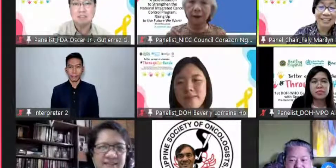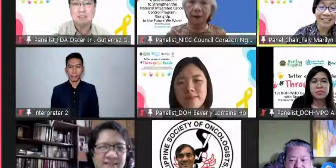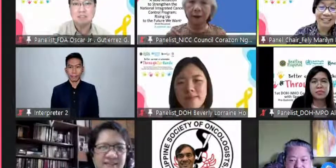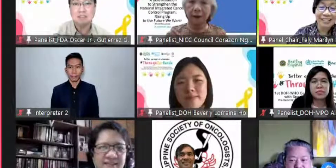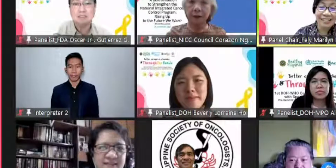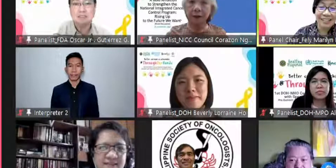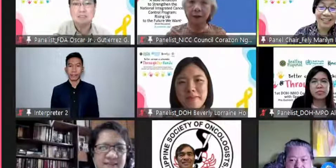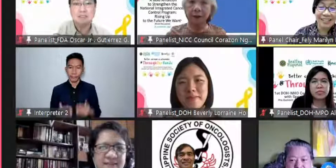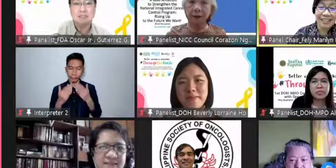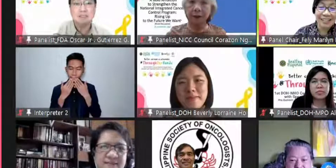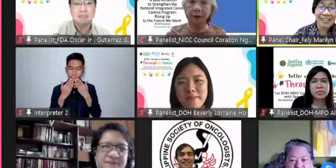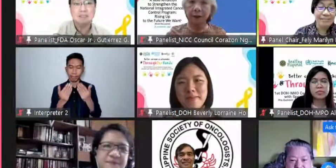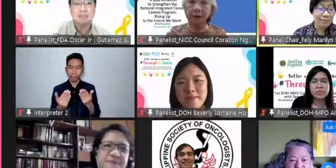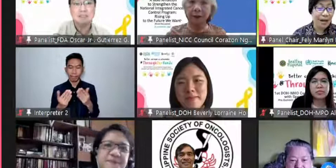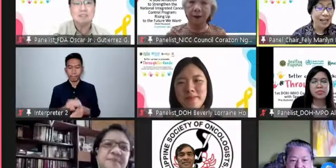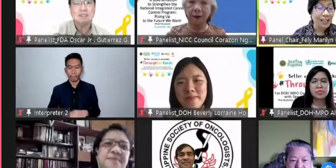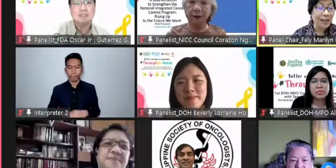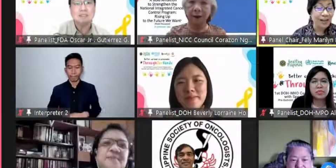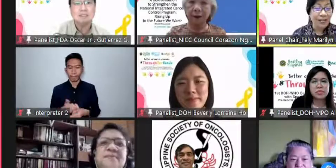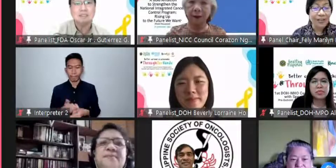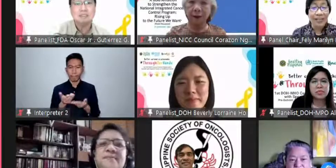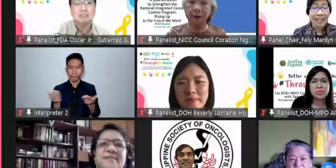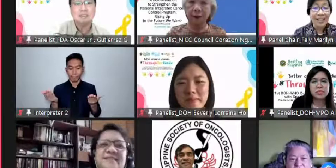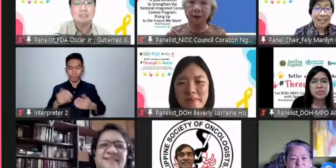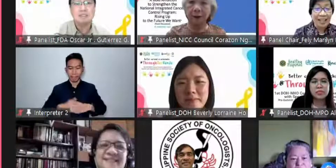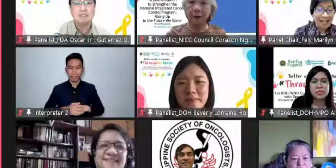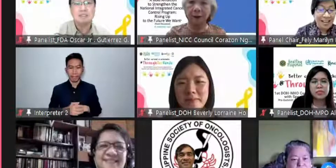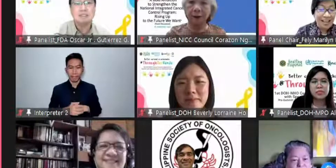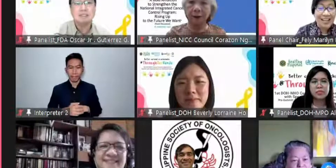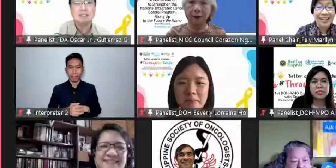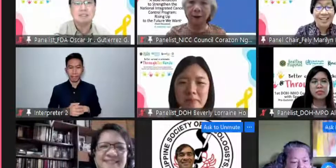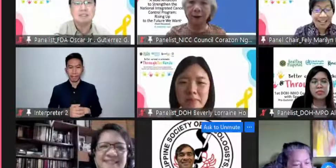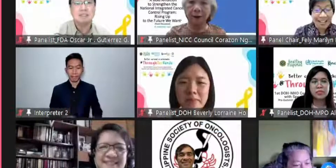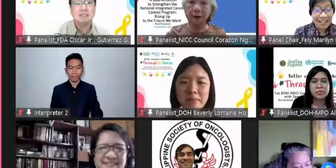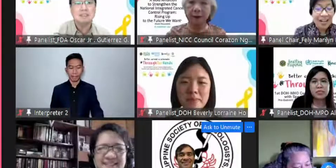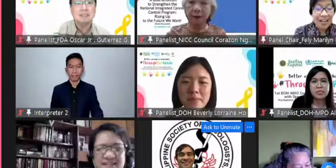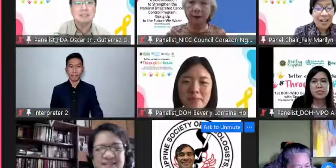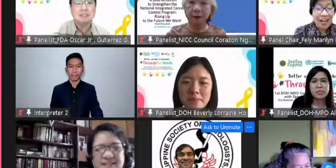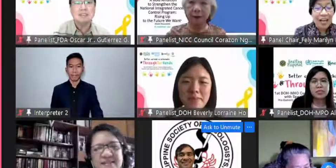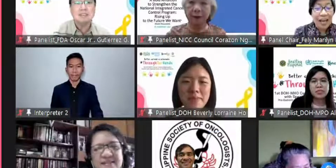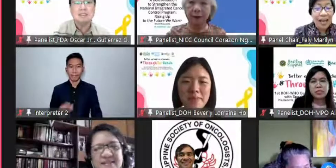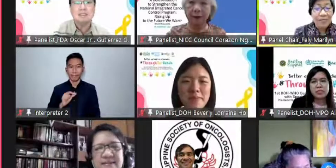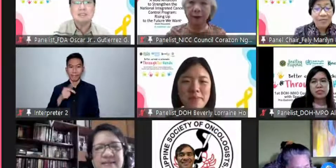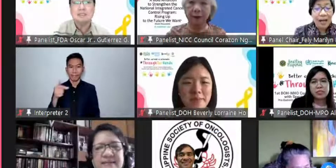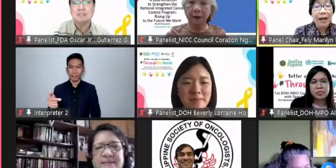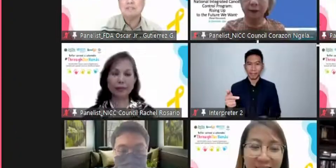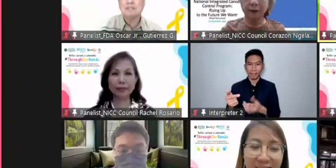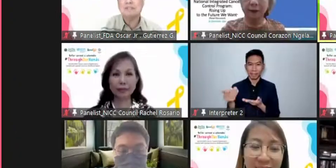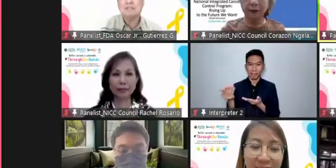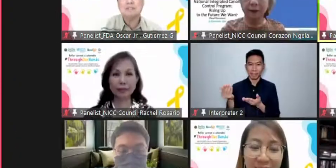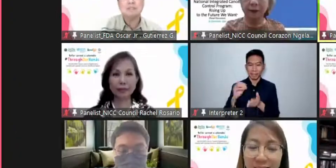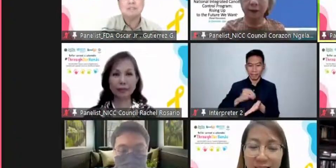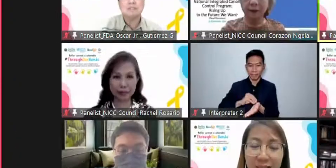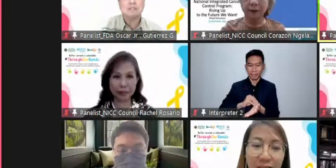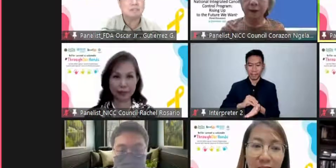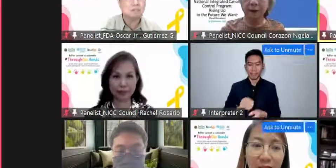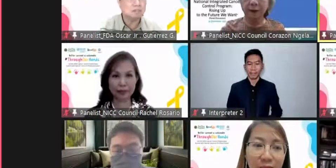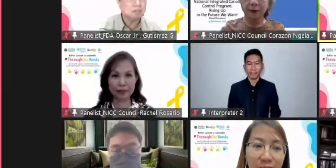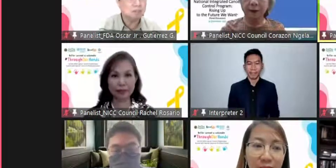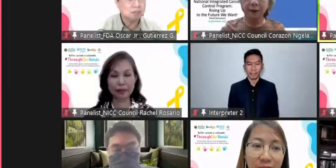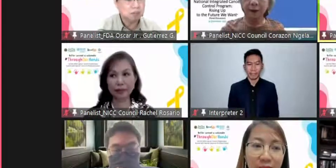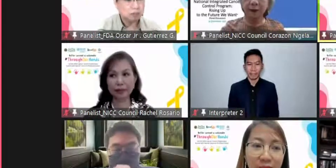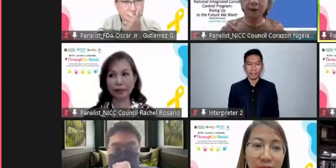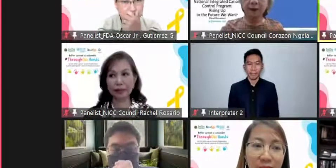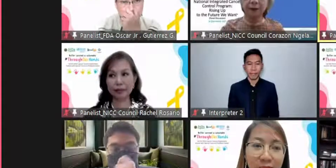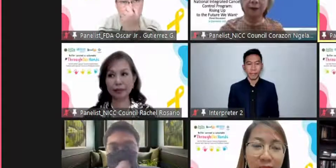Thank you, everyone. Just keep smiling. Over to you. Yes, po. Over to you, Doc Lynn. Okay. So